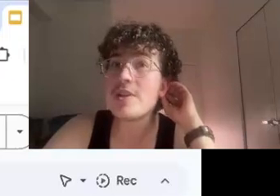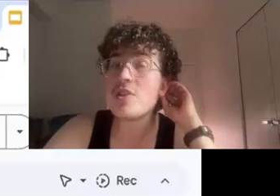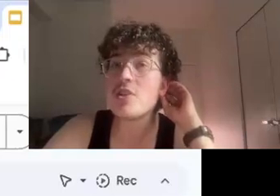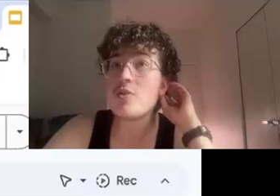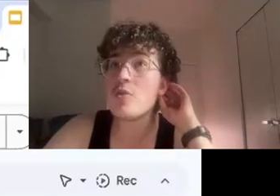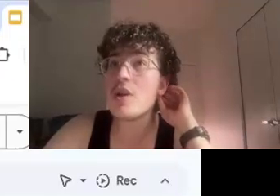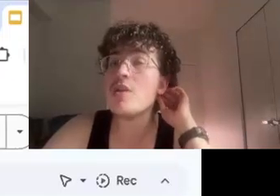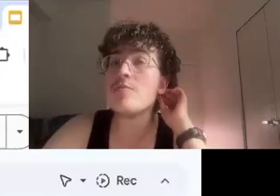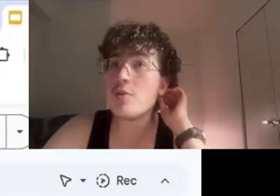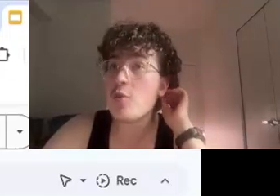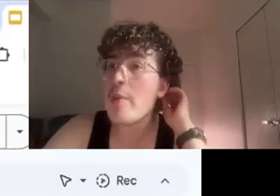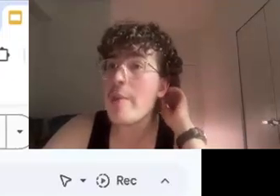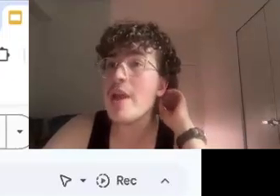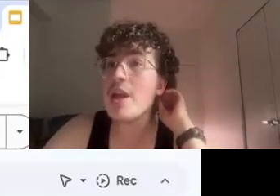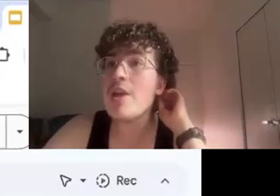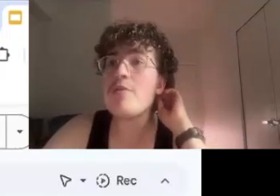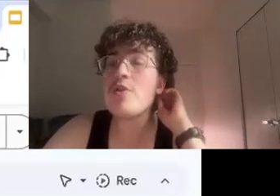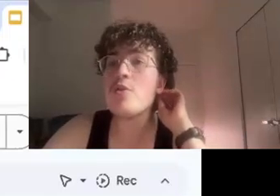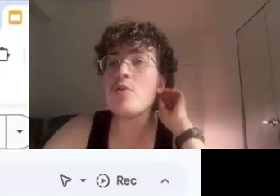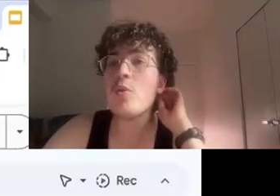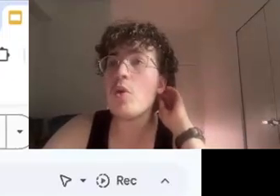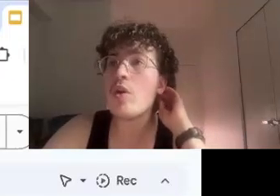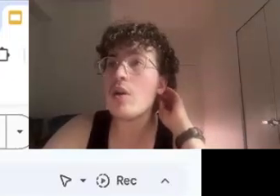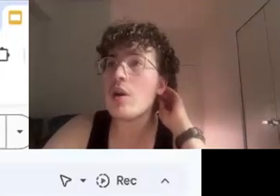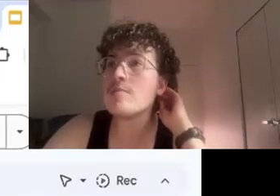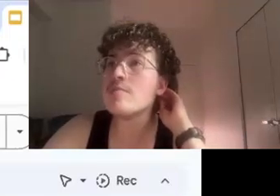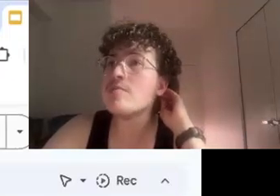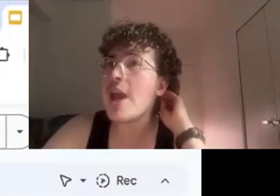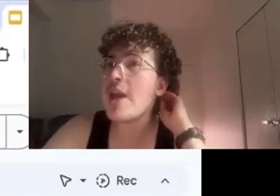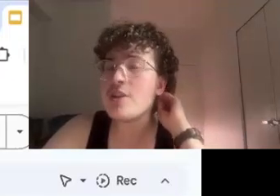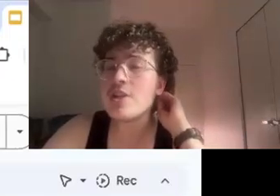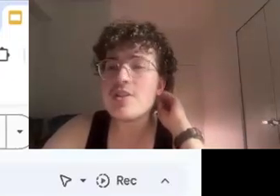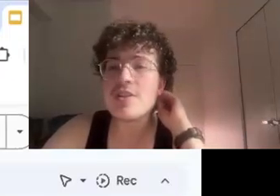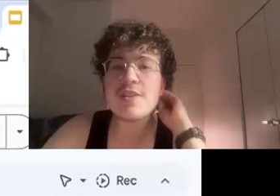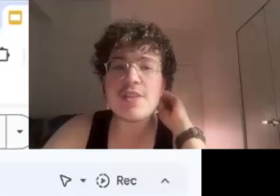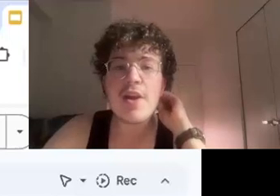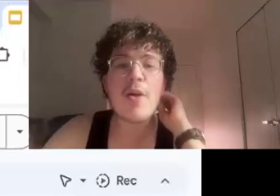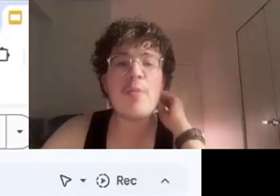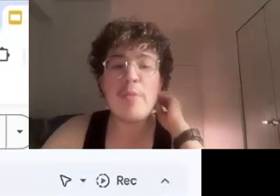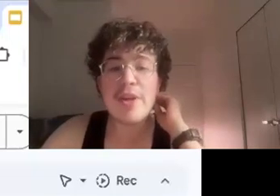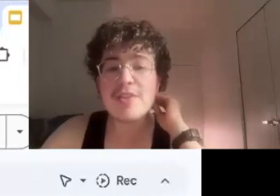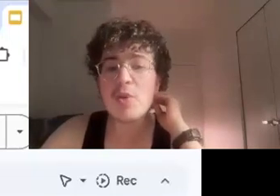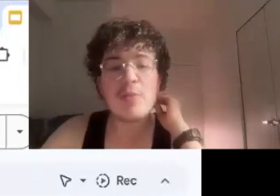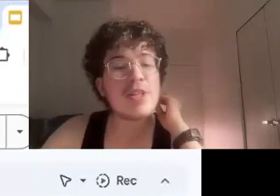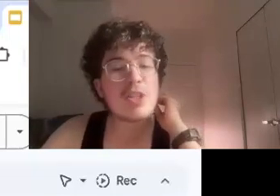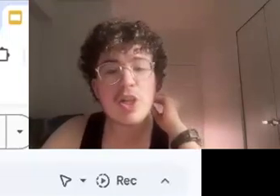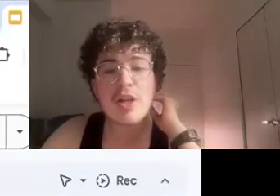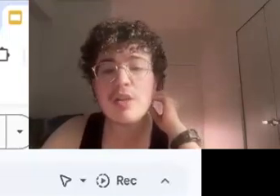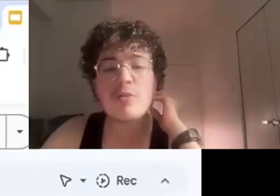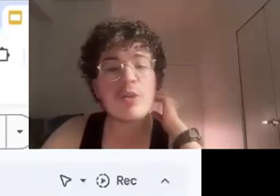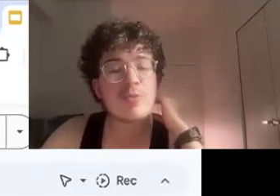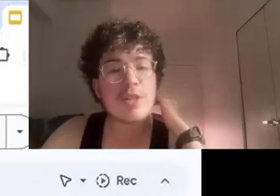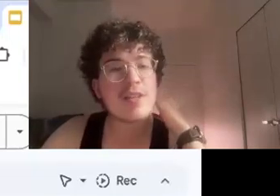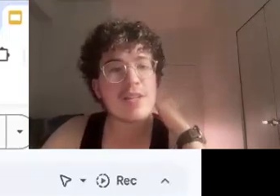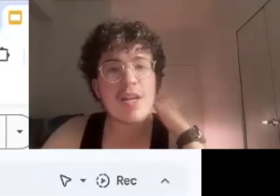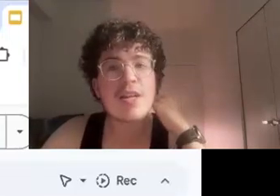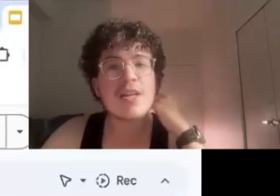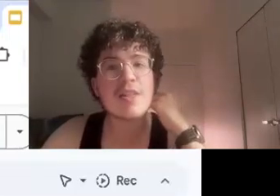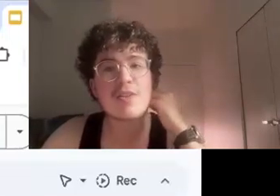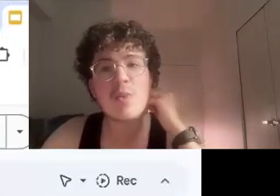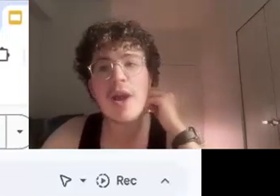literally said, like, this, we're using this to create a new category of people who can be